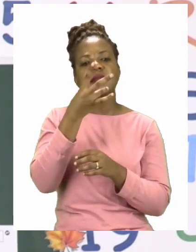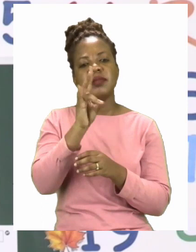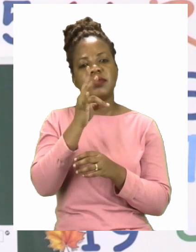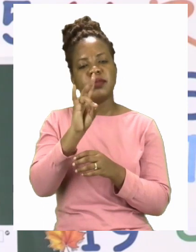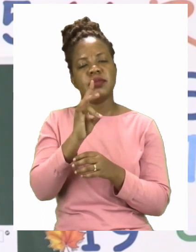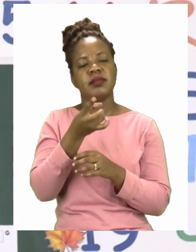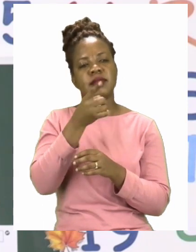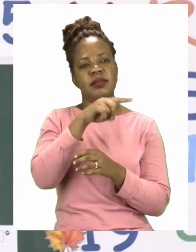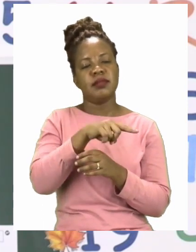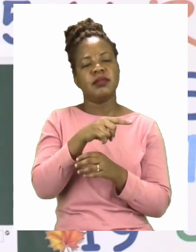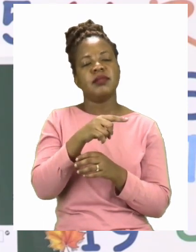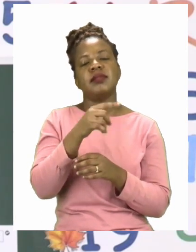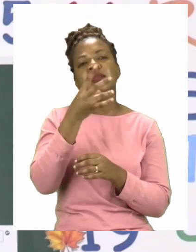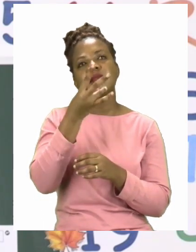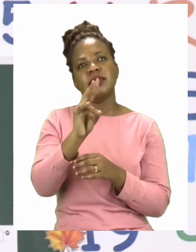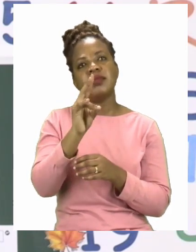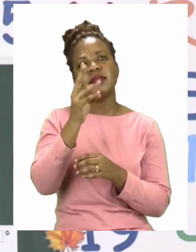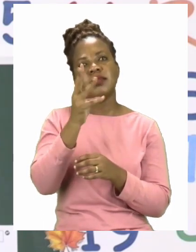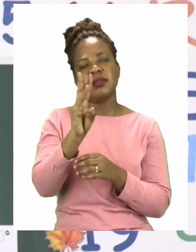77, 76,